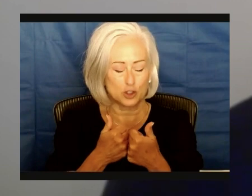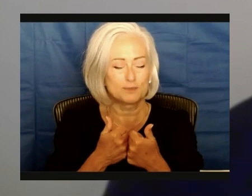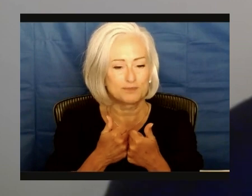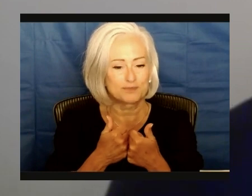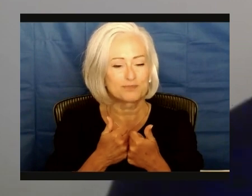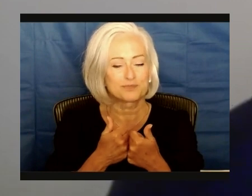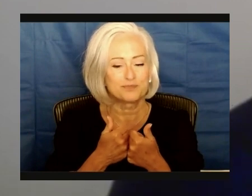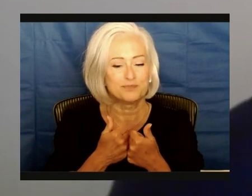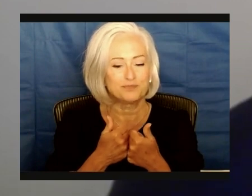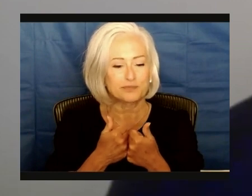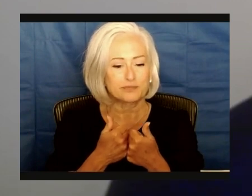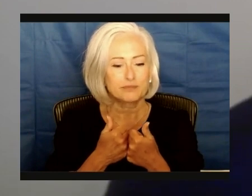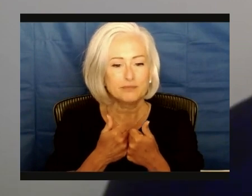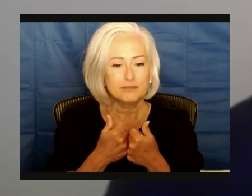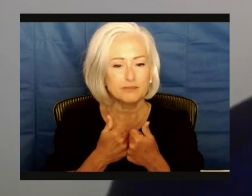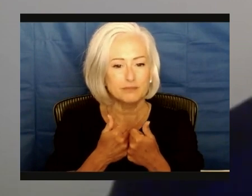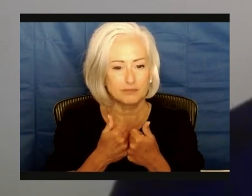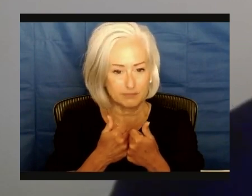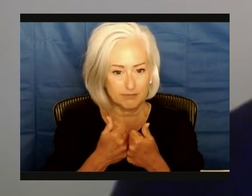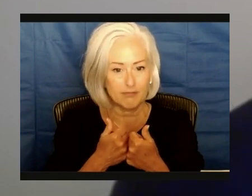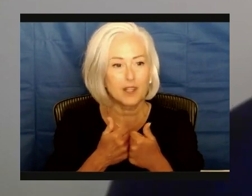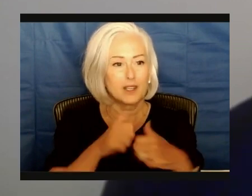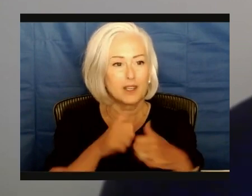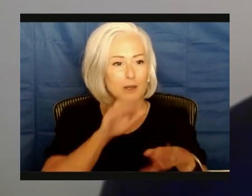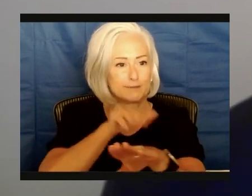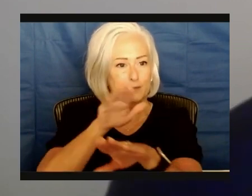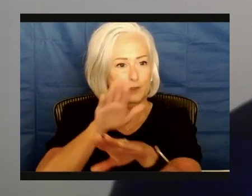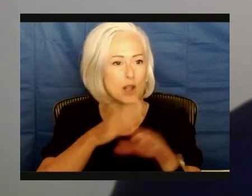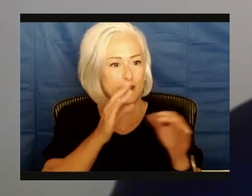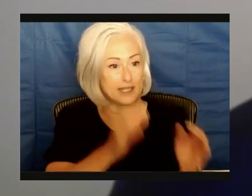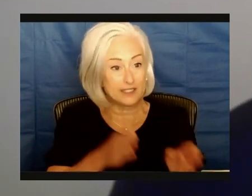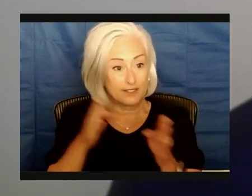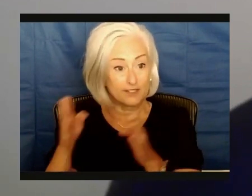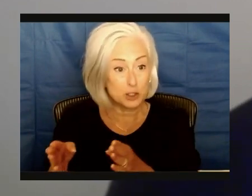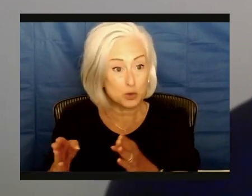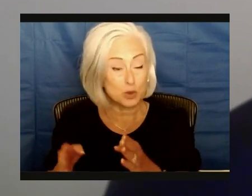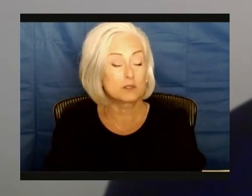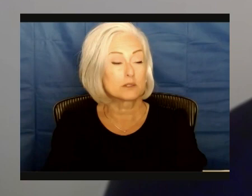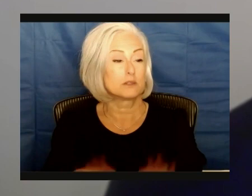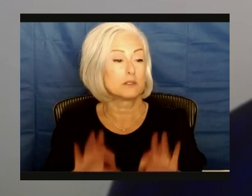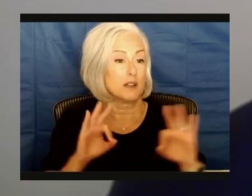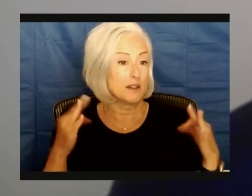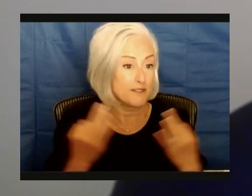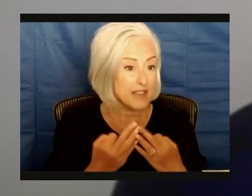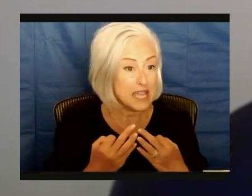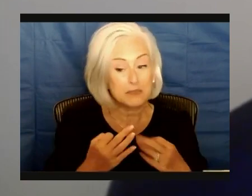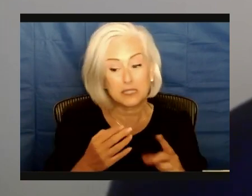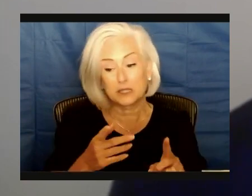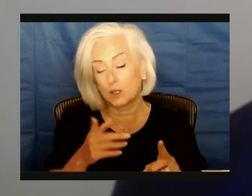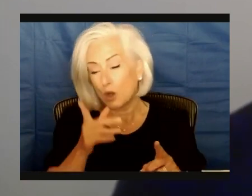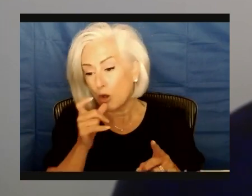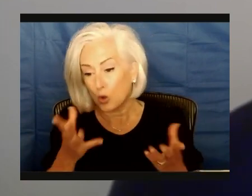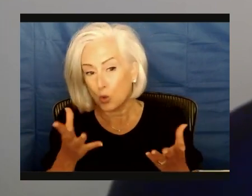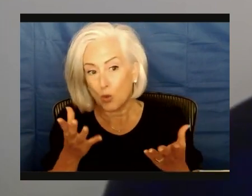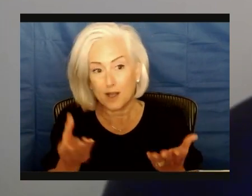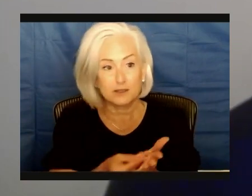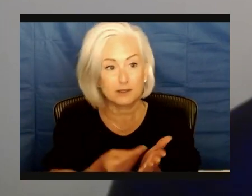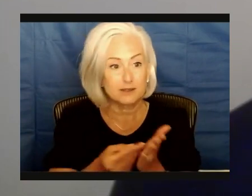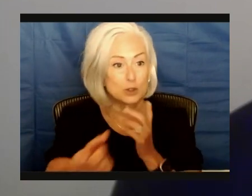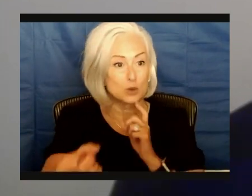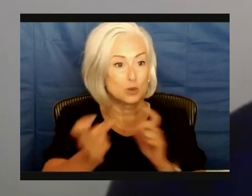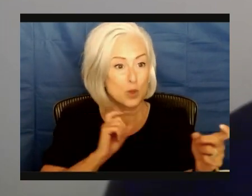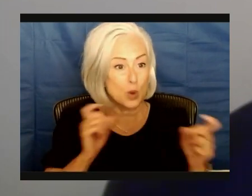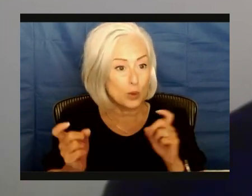calling on individuals, we are calling on families who may want to donate, we are calling on organizations